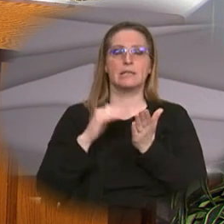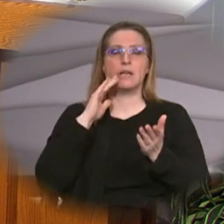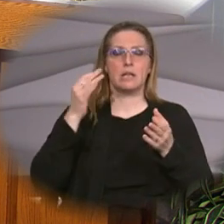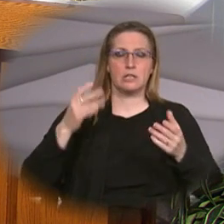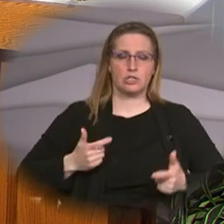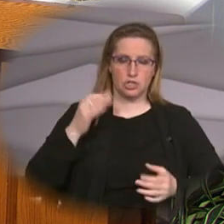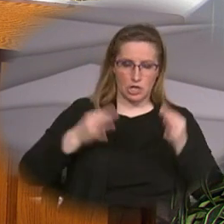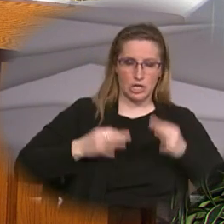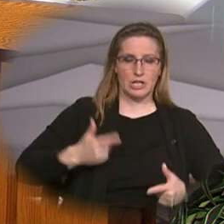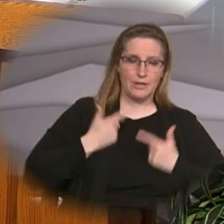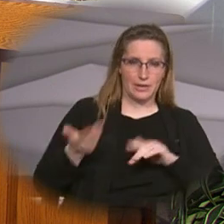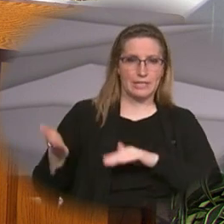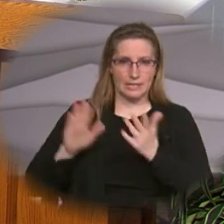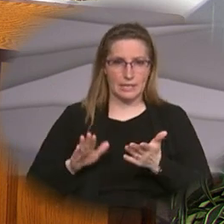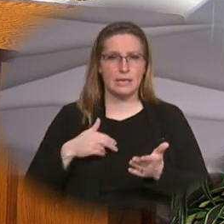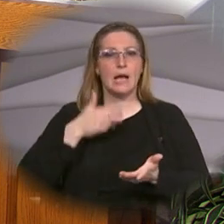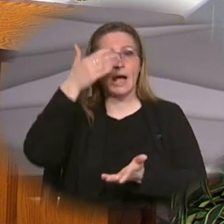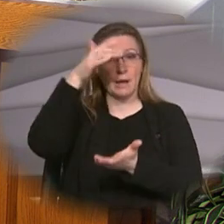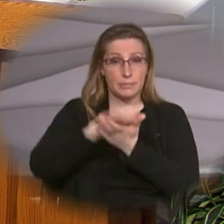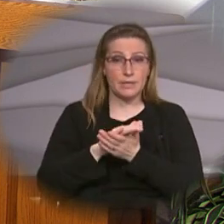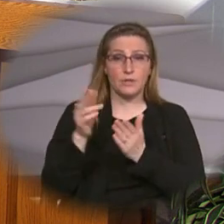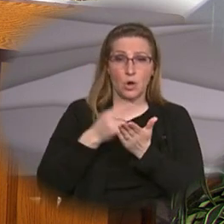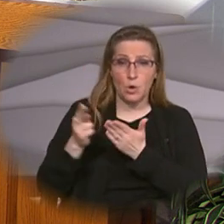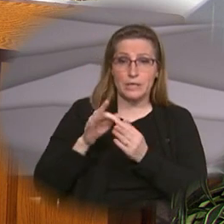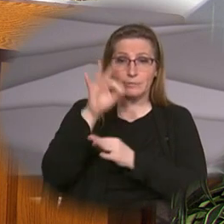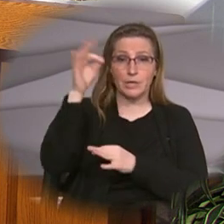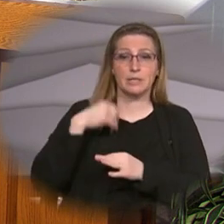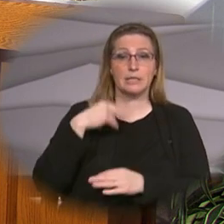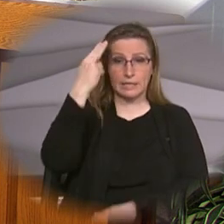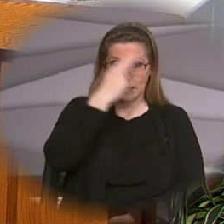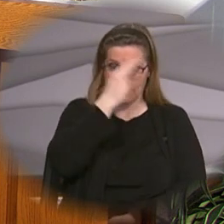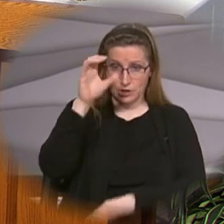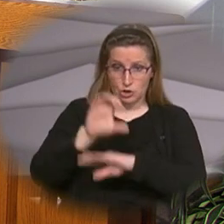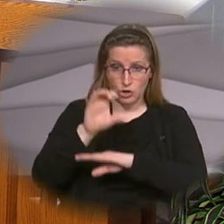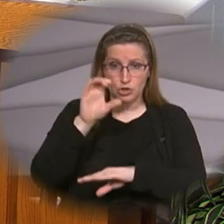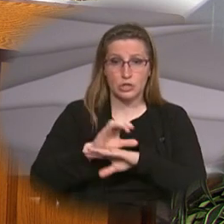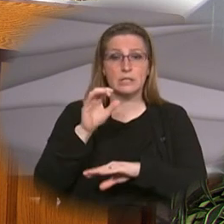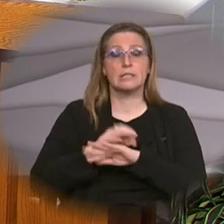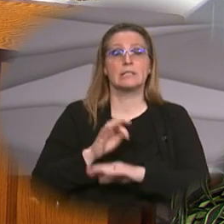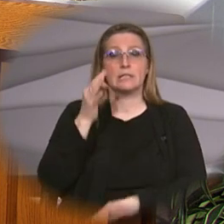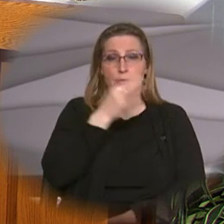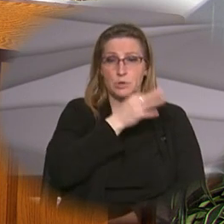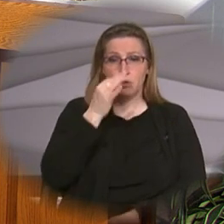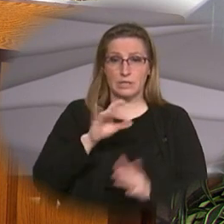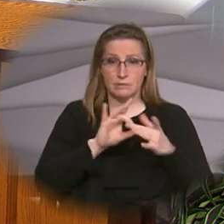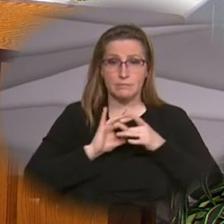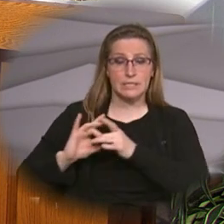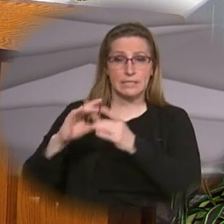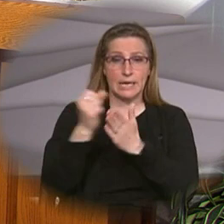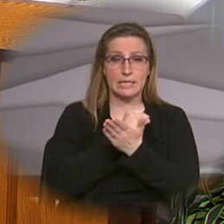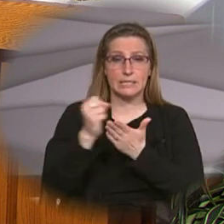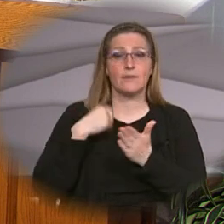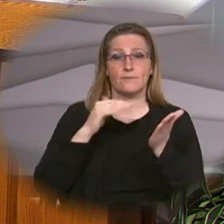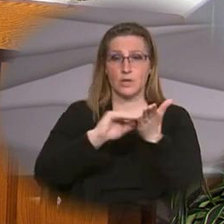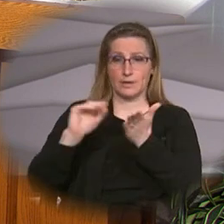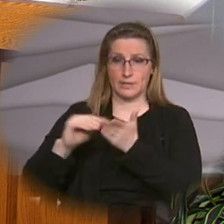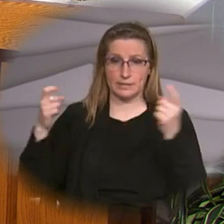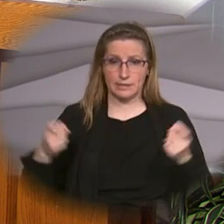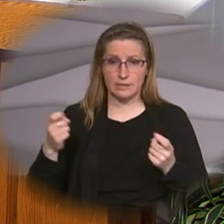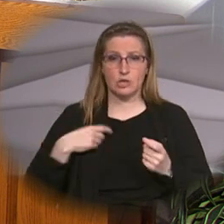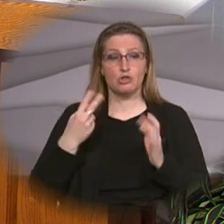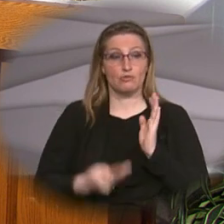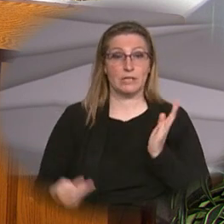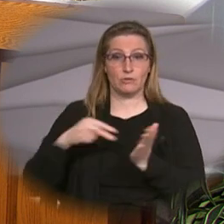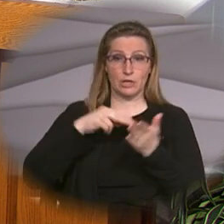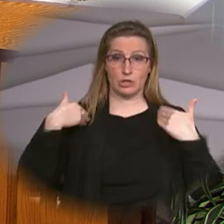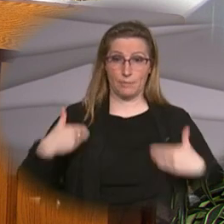the dead I believe in the Holy Spirit the Holy Catholic Church the communion of saints the forgiveness of sins the